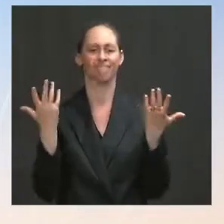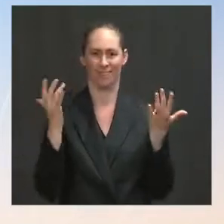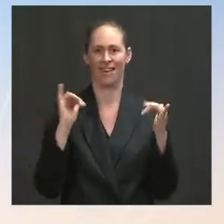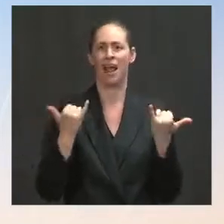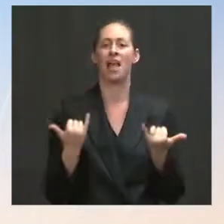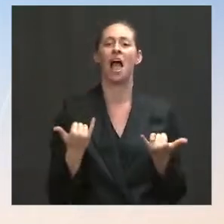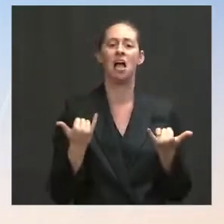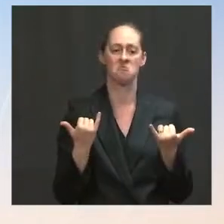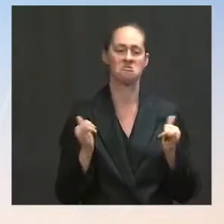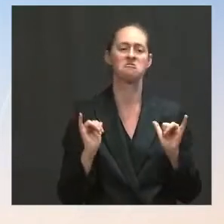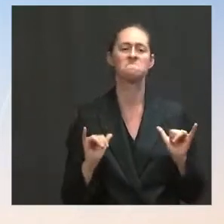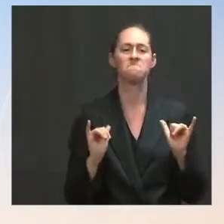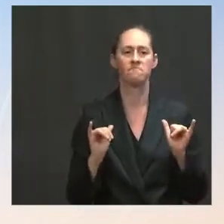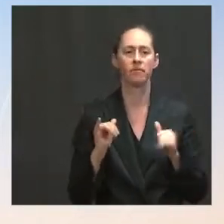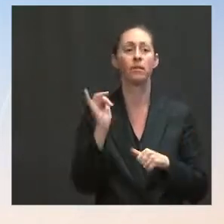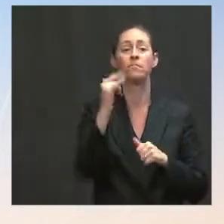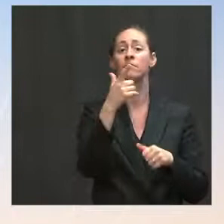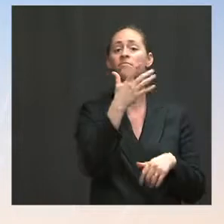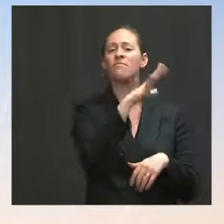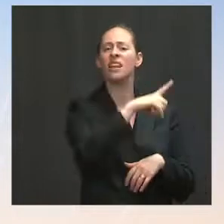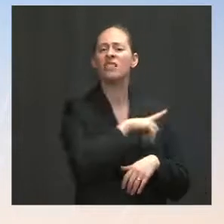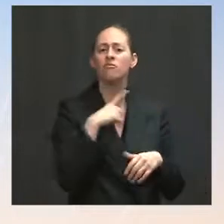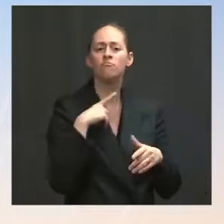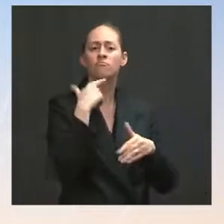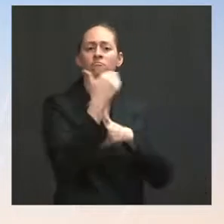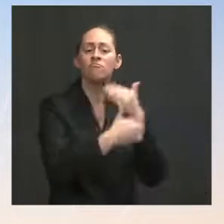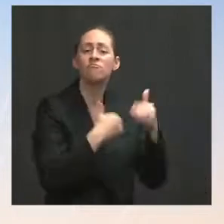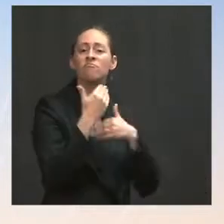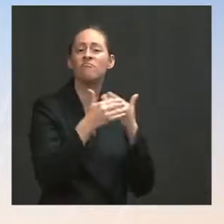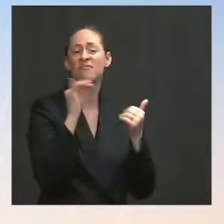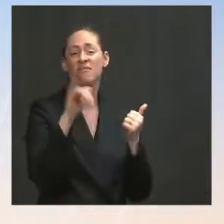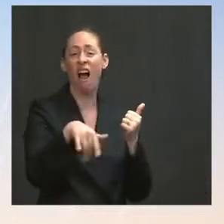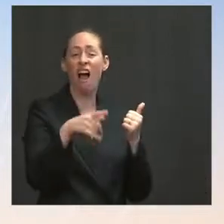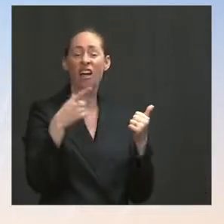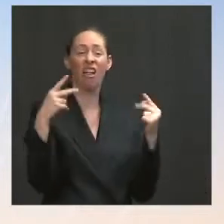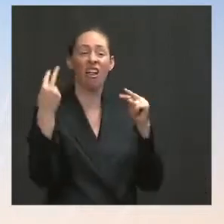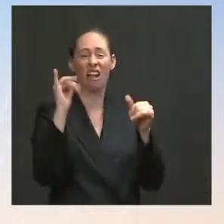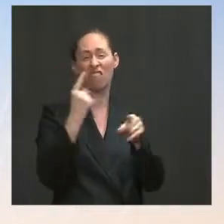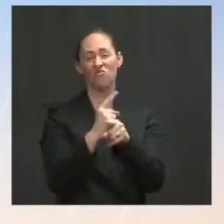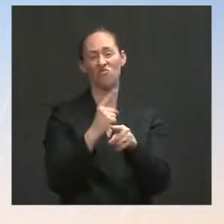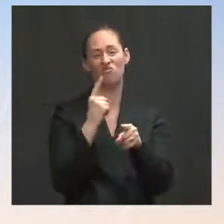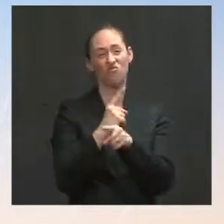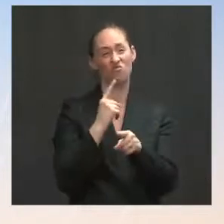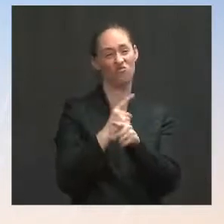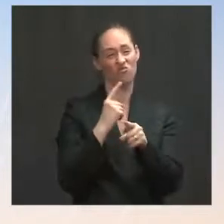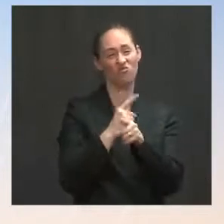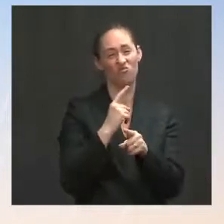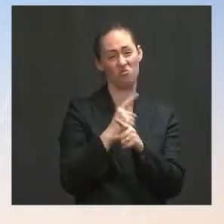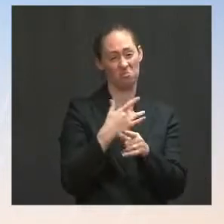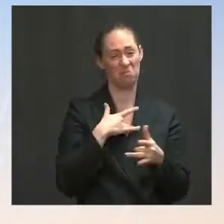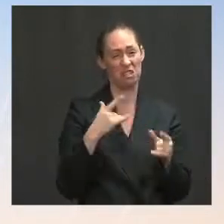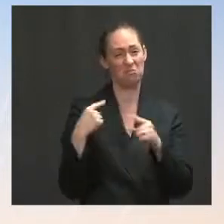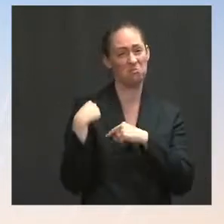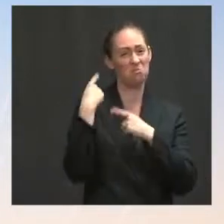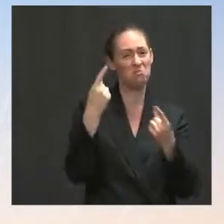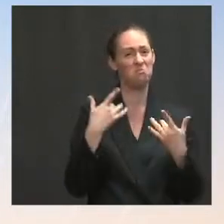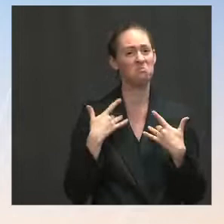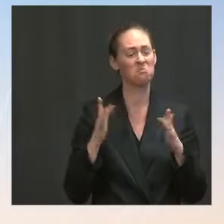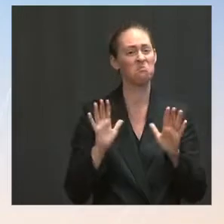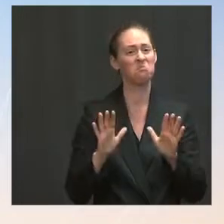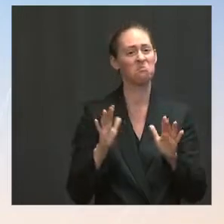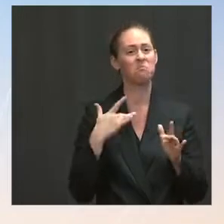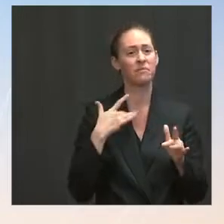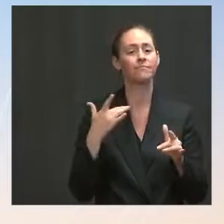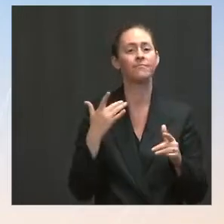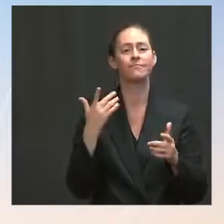legislative process works. Our policy making muscles have atrophied over the last few years. This is exactly what it looks like.